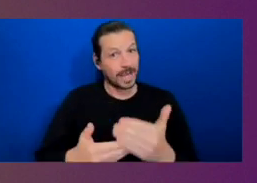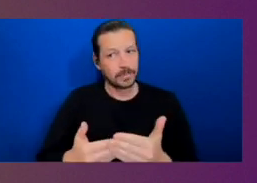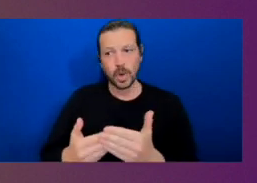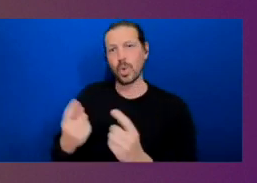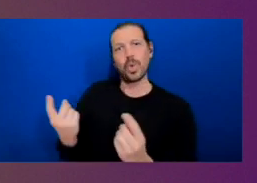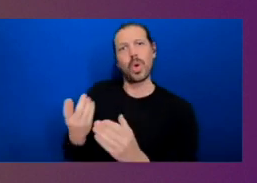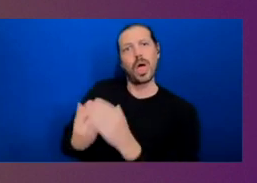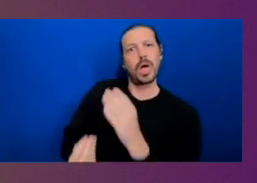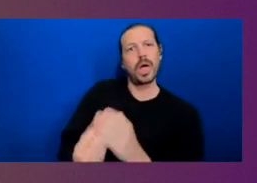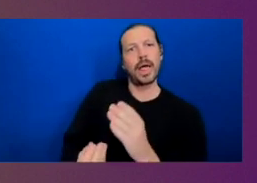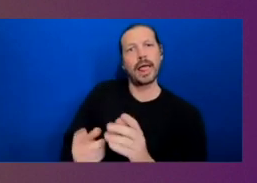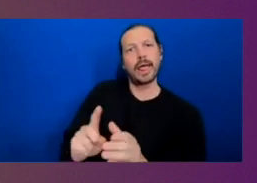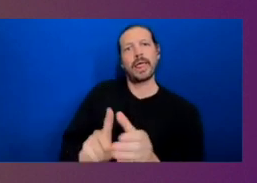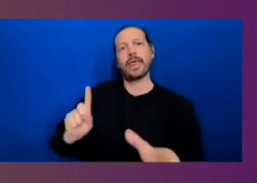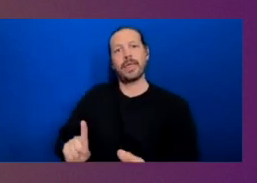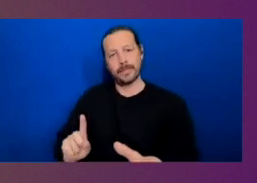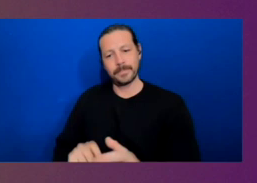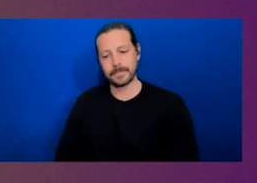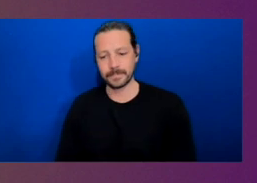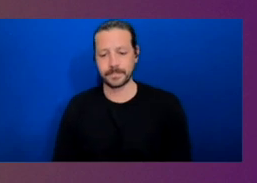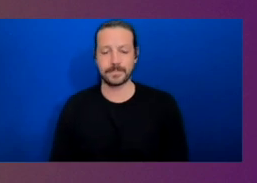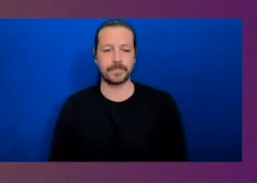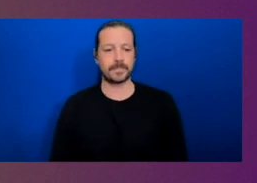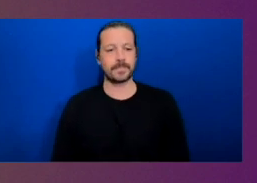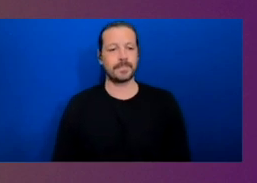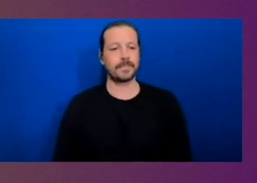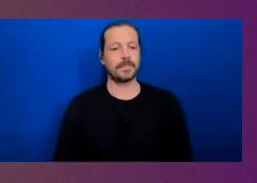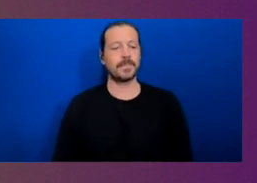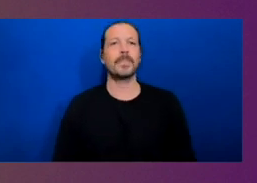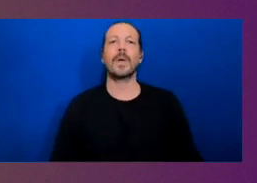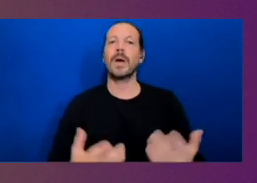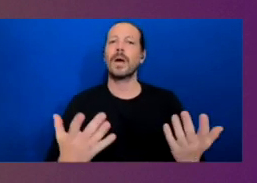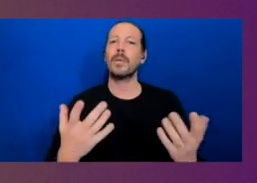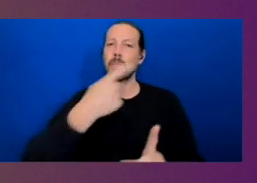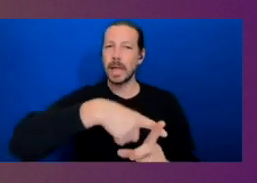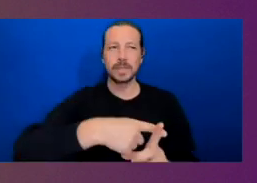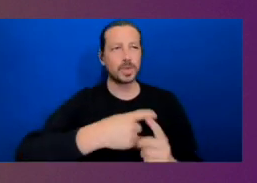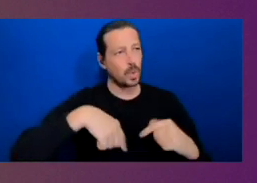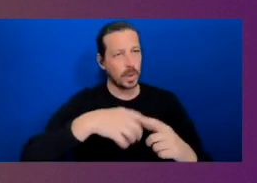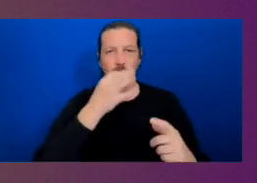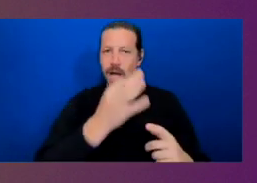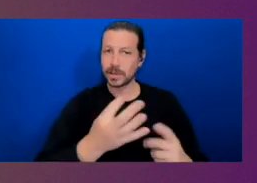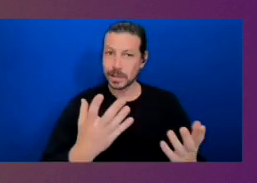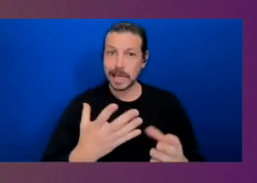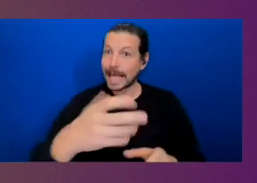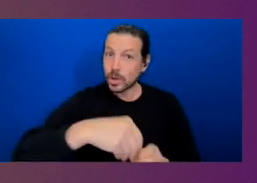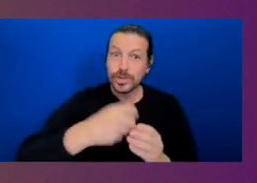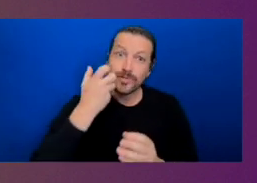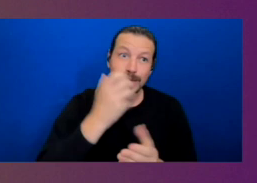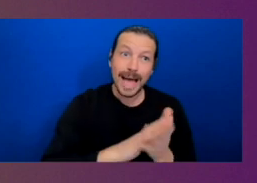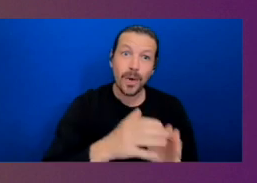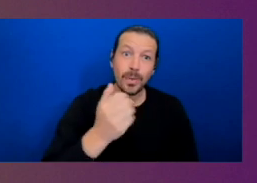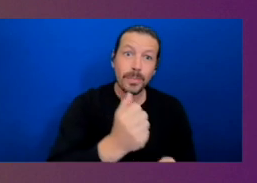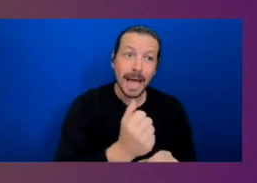advance technologically? And we also ask, how do we create not just an inclusive future, but how do we create an inclusive